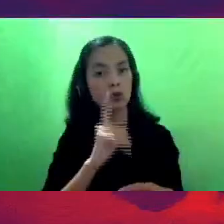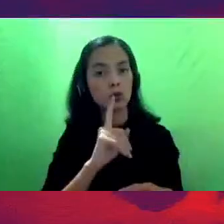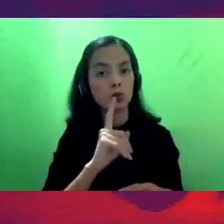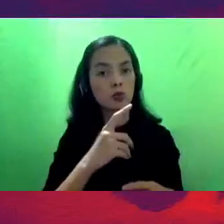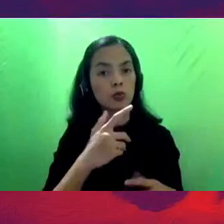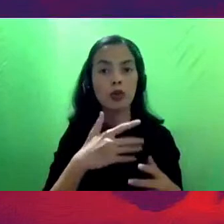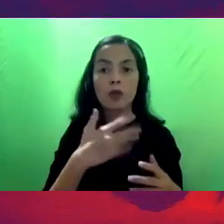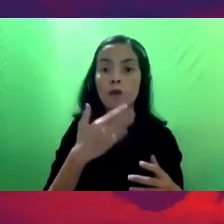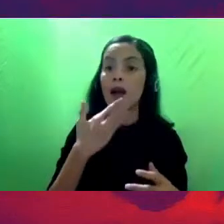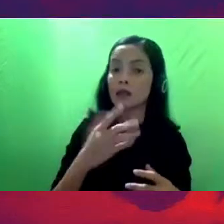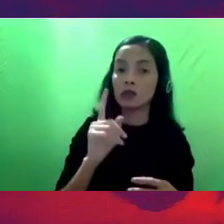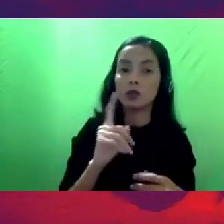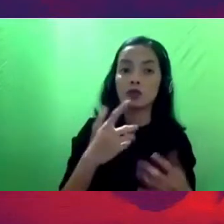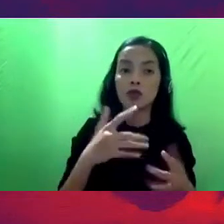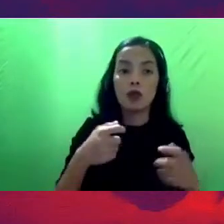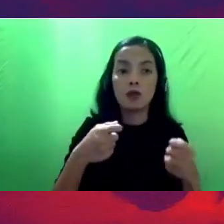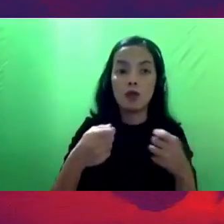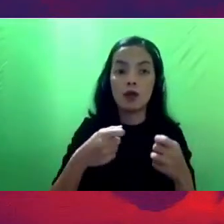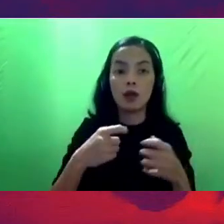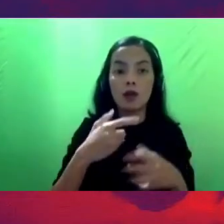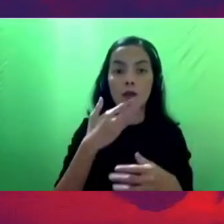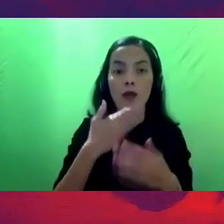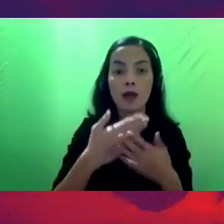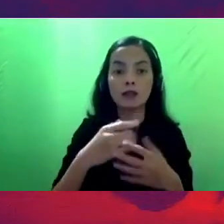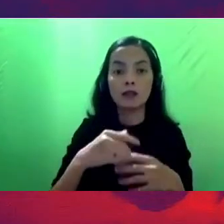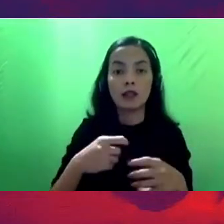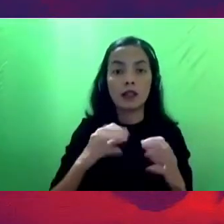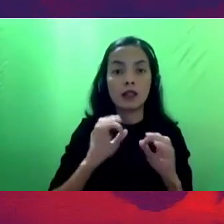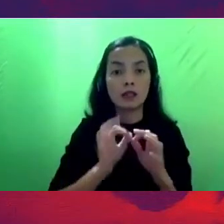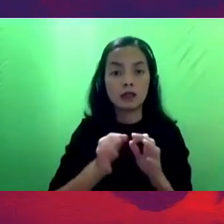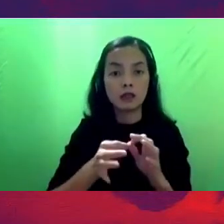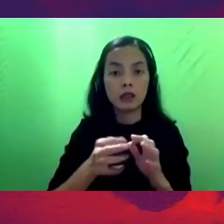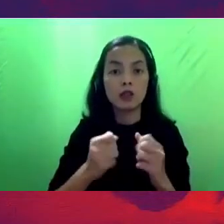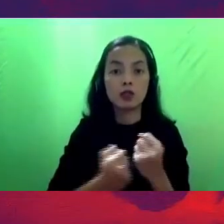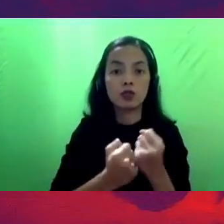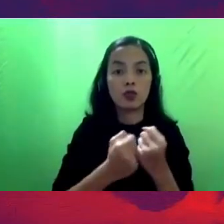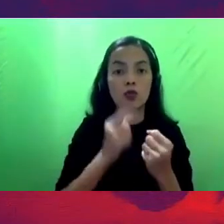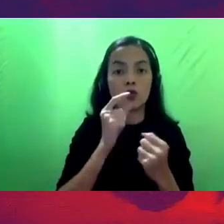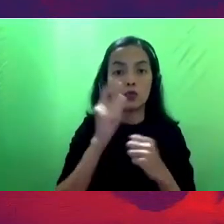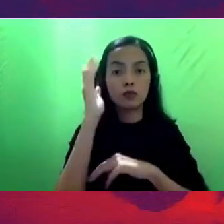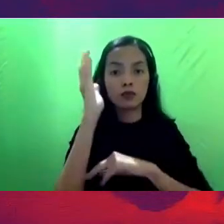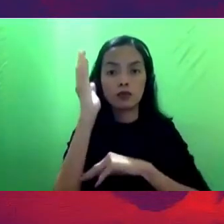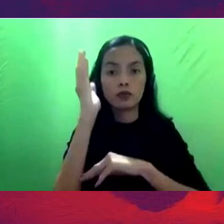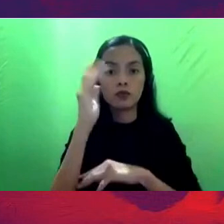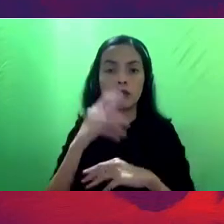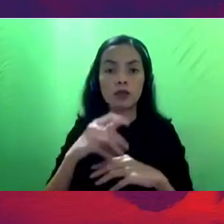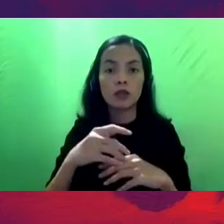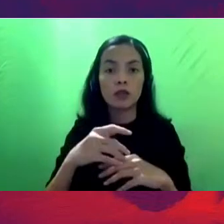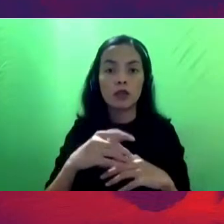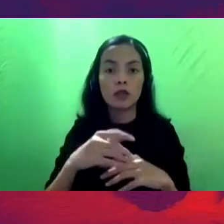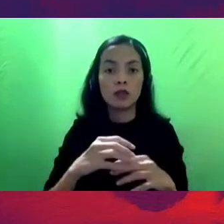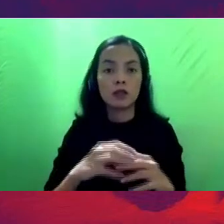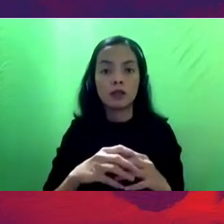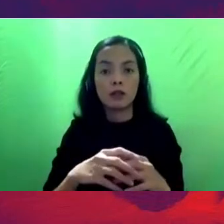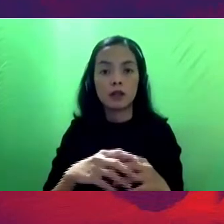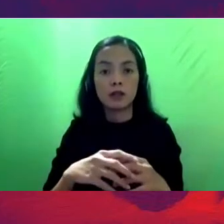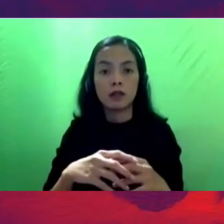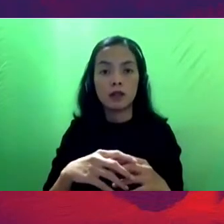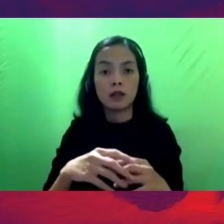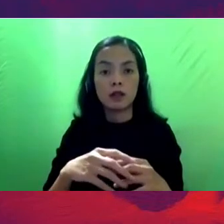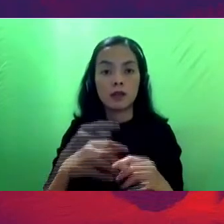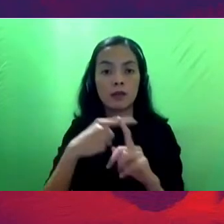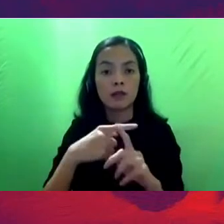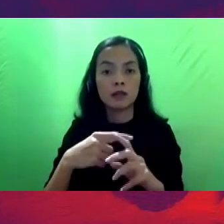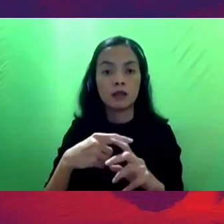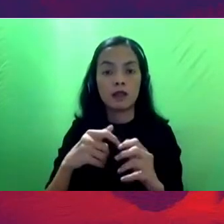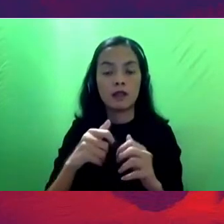I would also like to thank Jasmine and Inowa, who's supporting the panel today with their sign language. And not to forget my co-speakers of